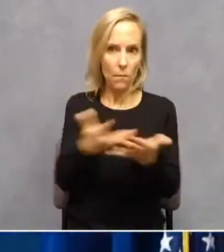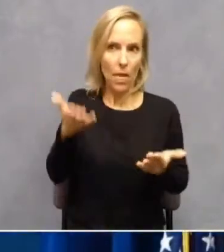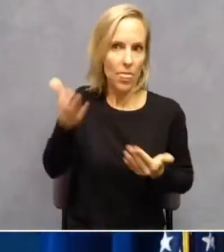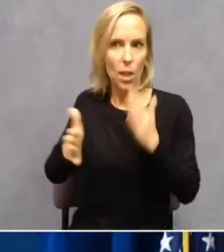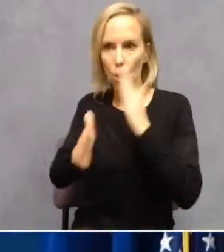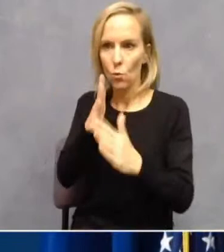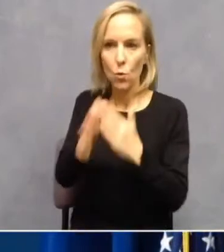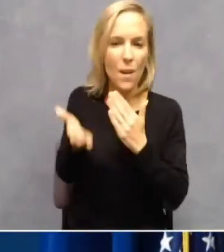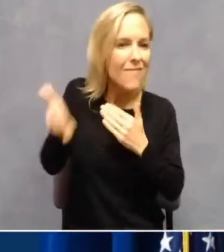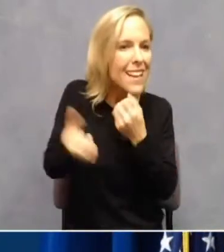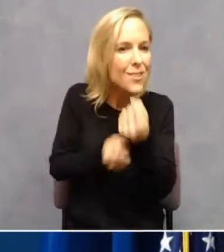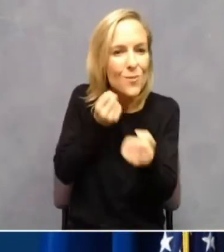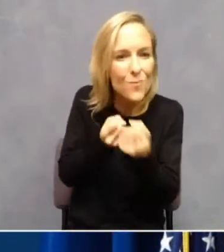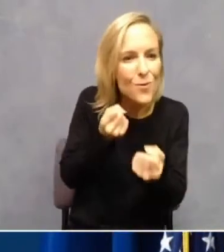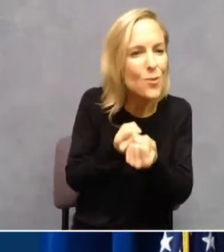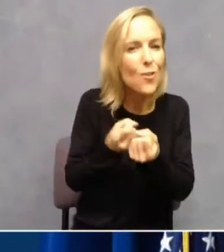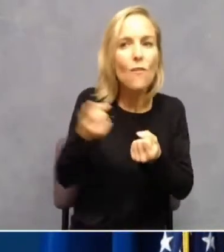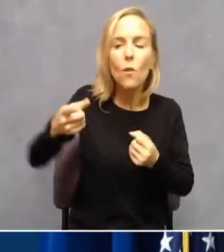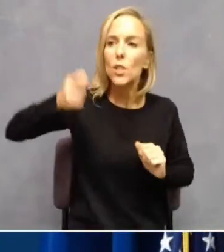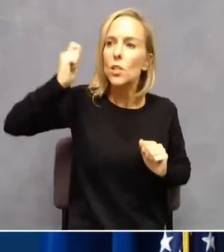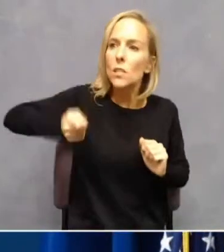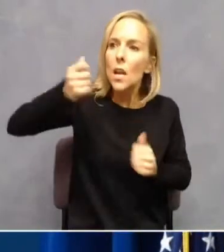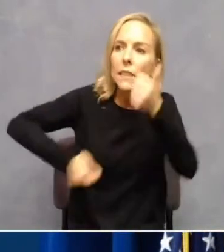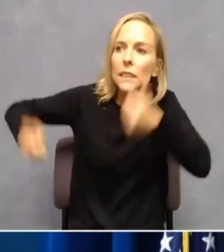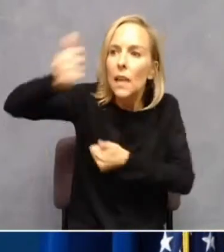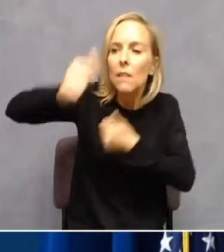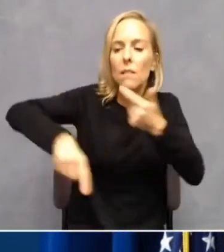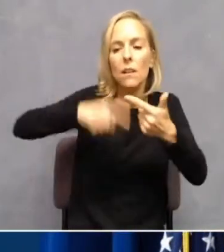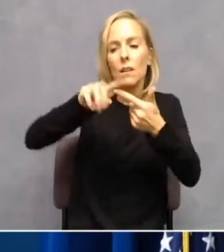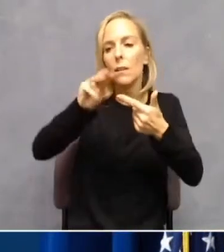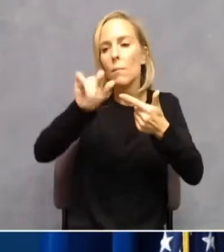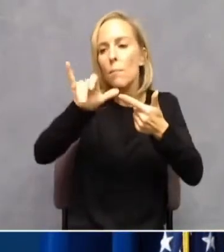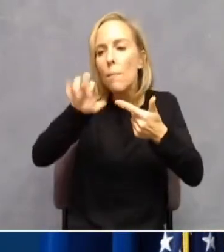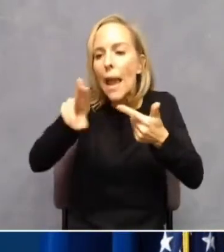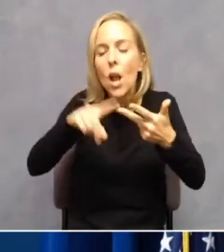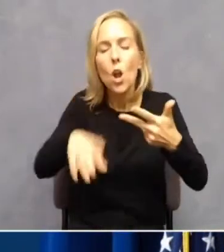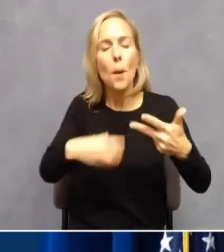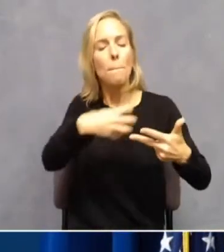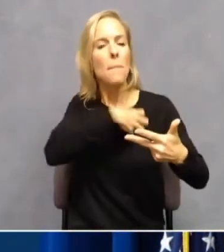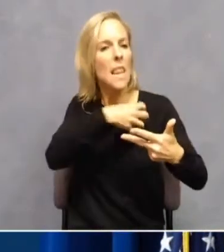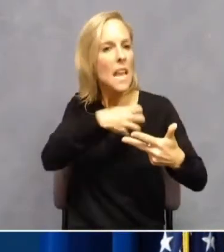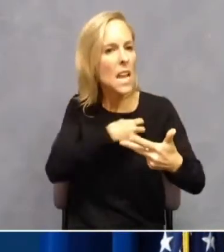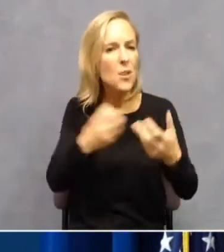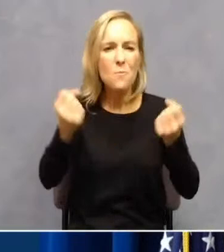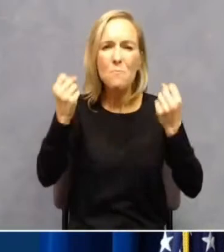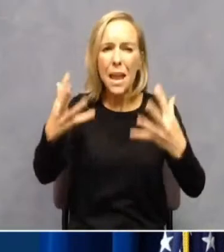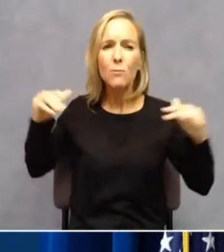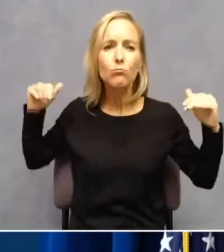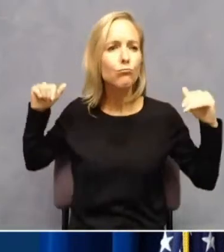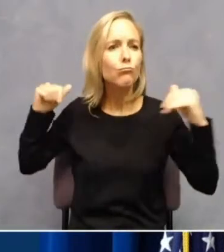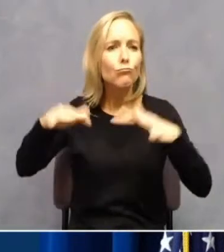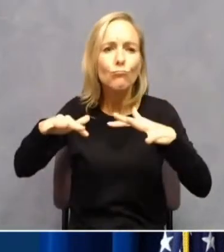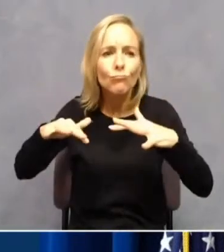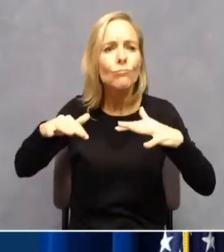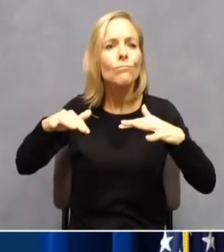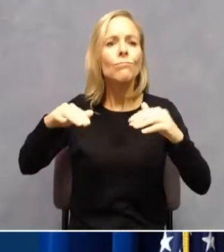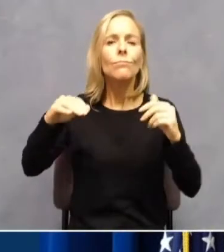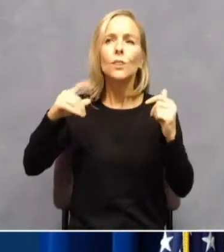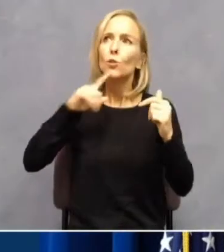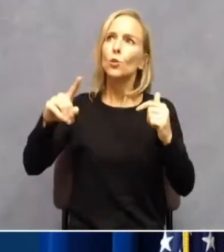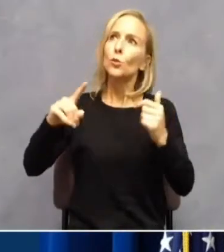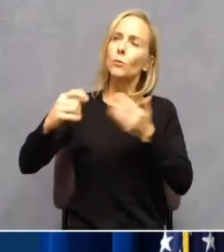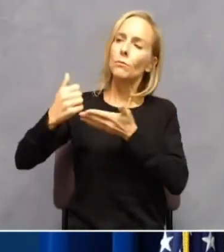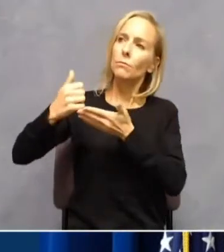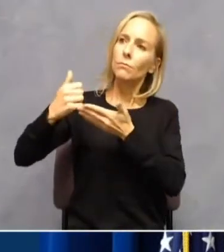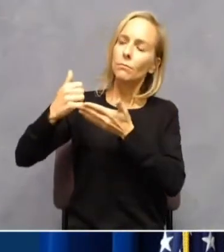from their judge executive to their mayor to law enforcement, everybody coming together to try to help those who need our help